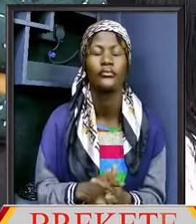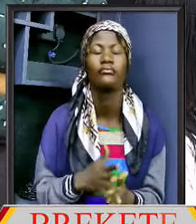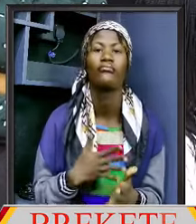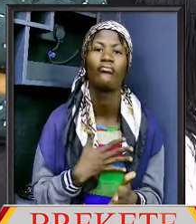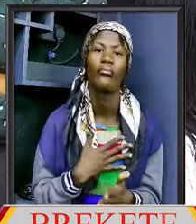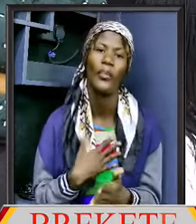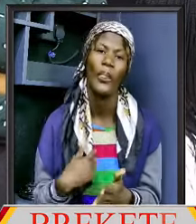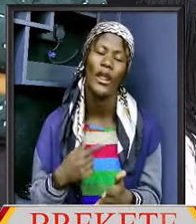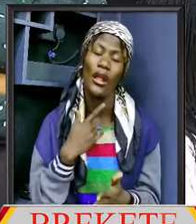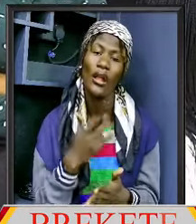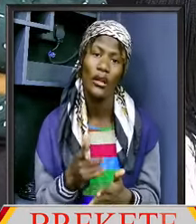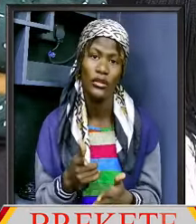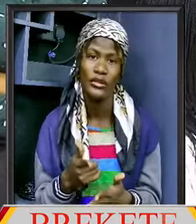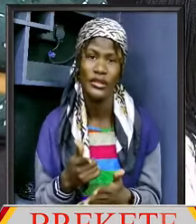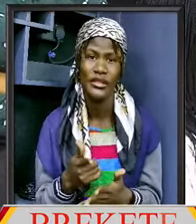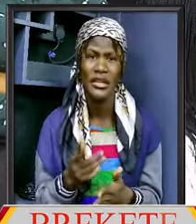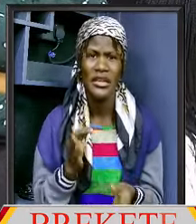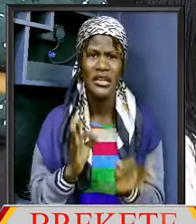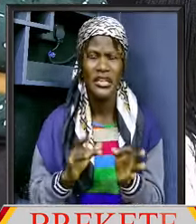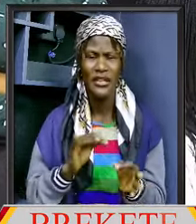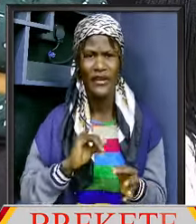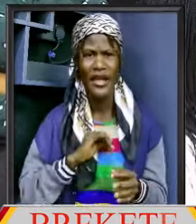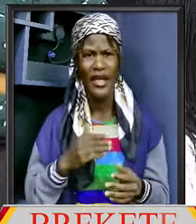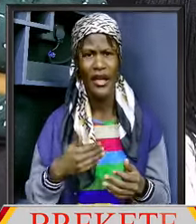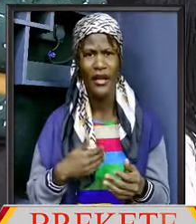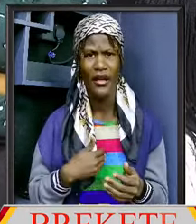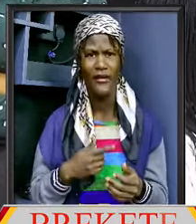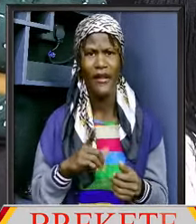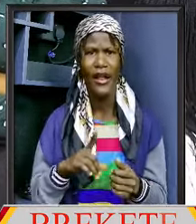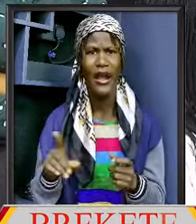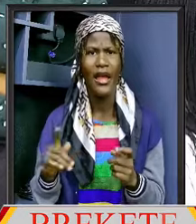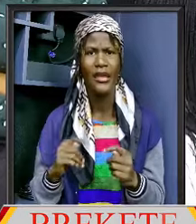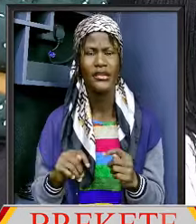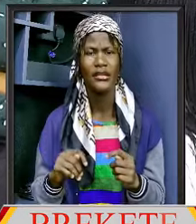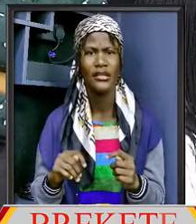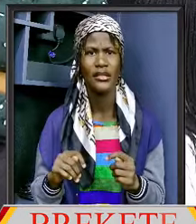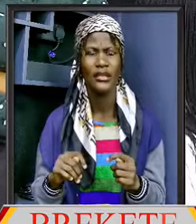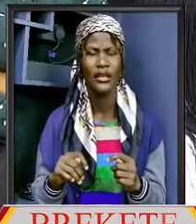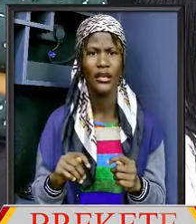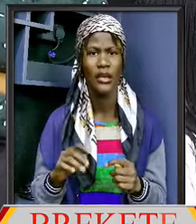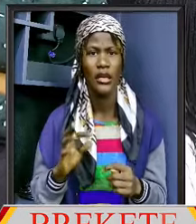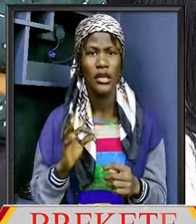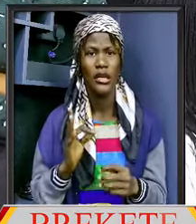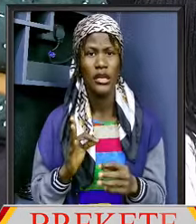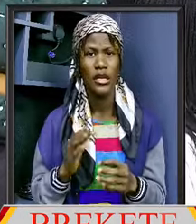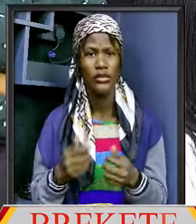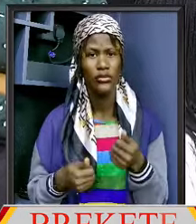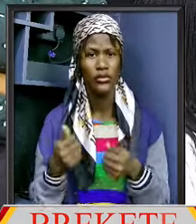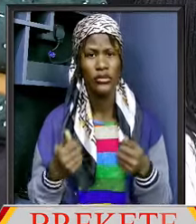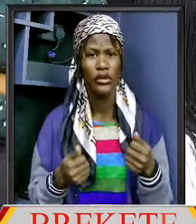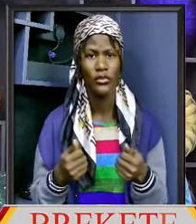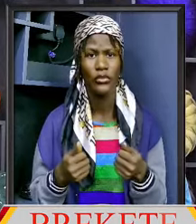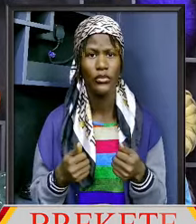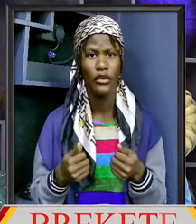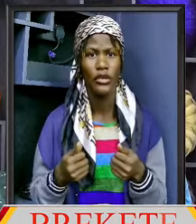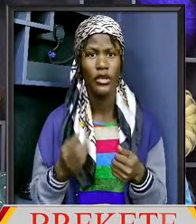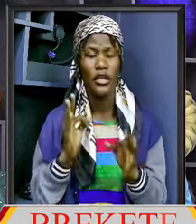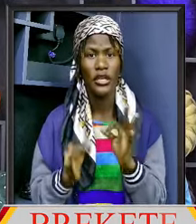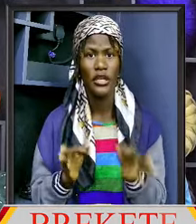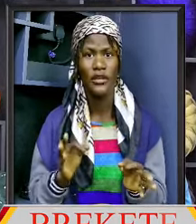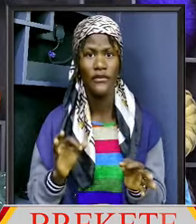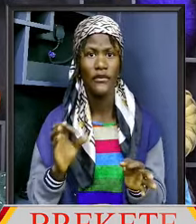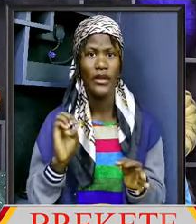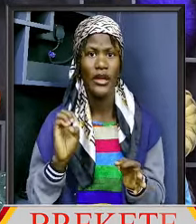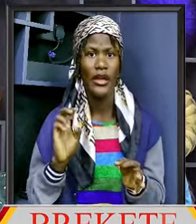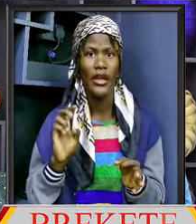And make I tell you, if I get license, at the one way I take the drive motor, you know, see if you expire. What you gonna happen? Go police renewal. Go catch me,